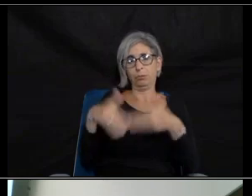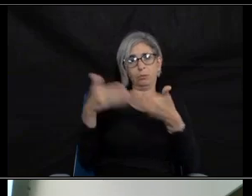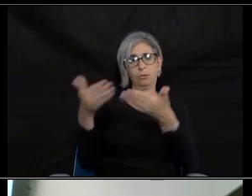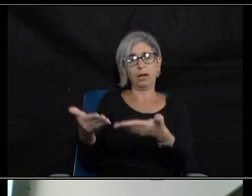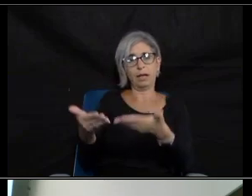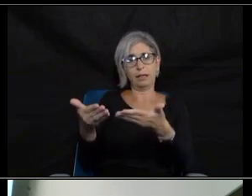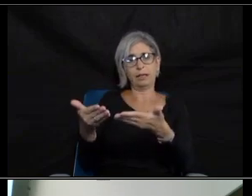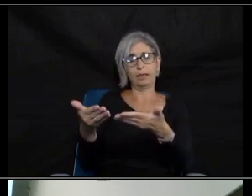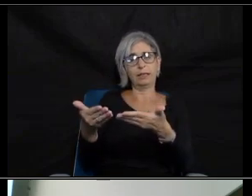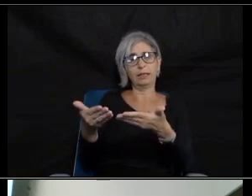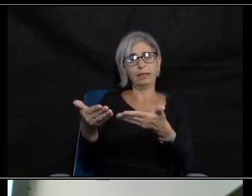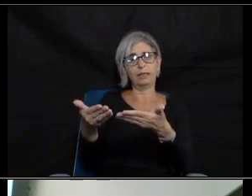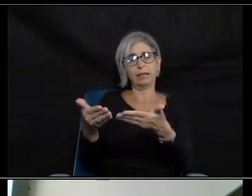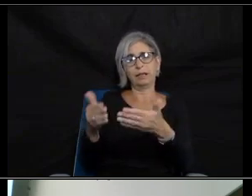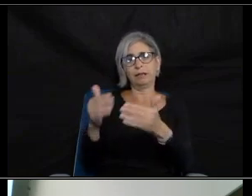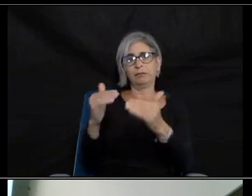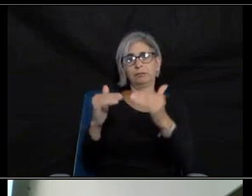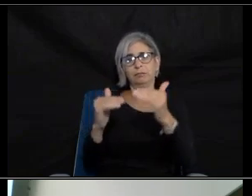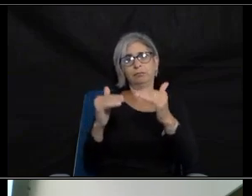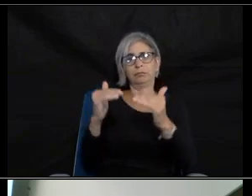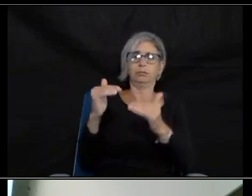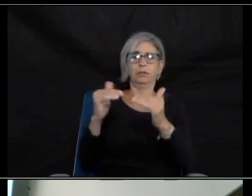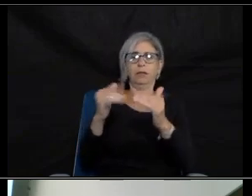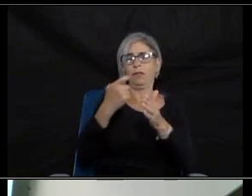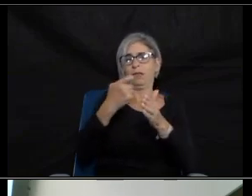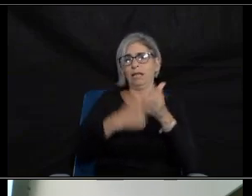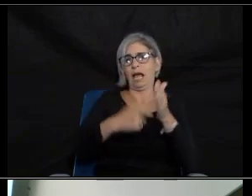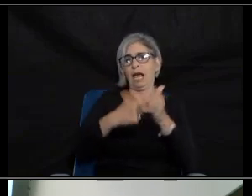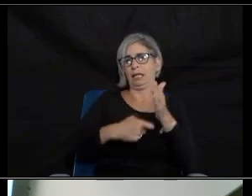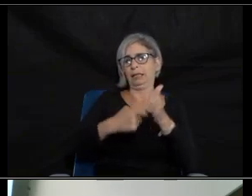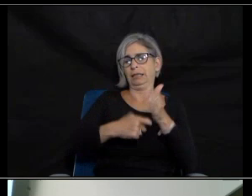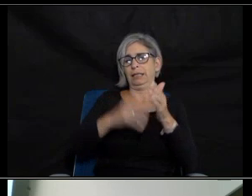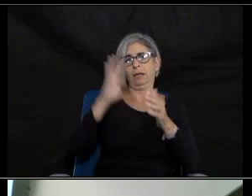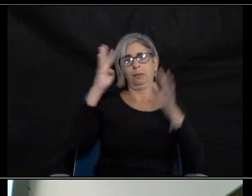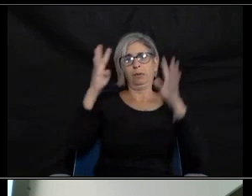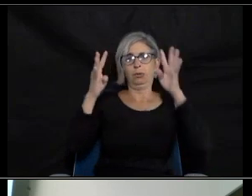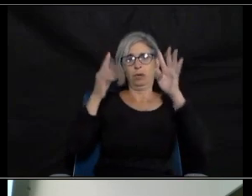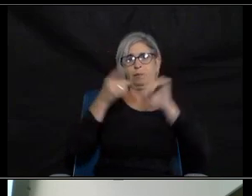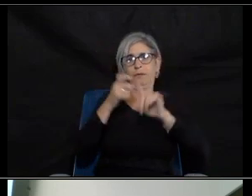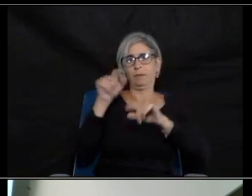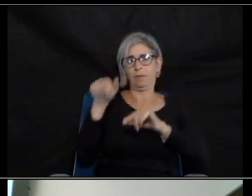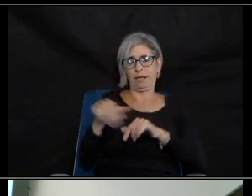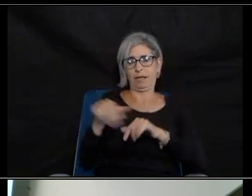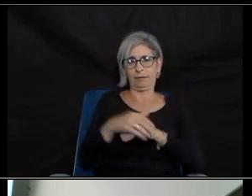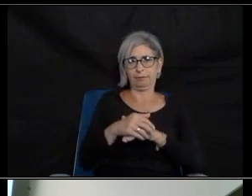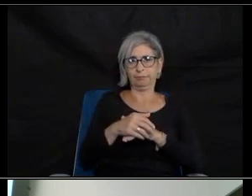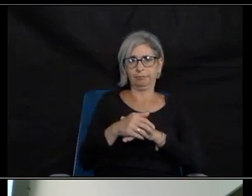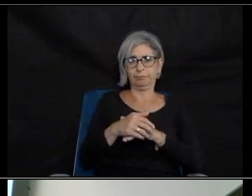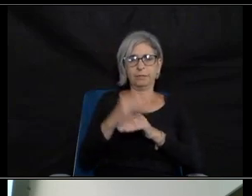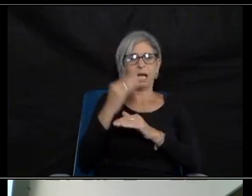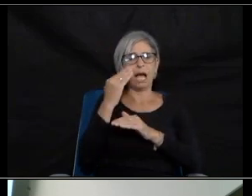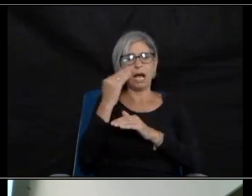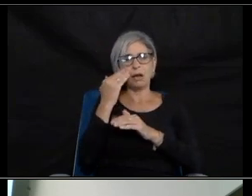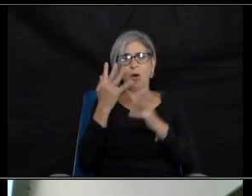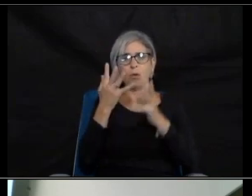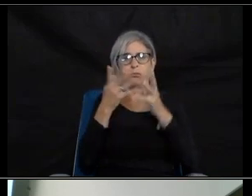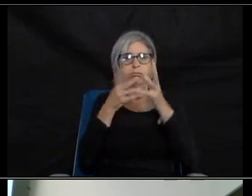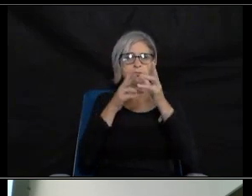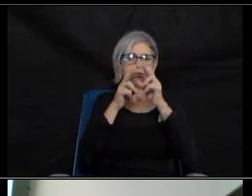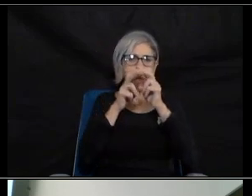based on leveraging the TIF, the tax increment that would be created. I know I'm getting into this, but you